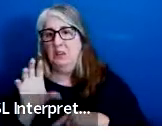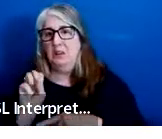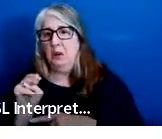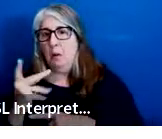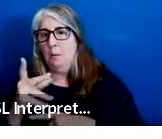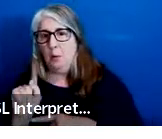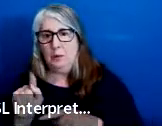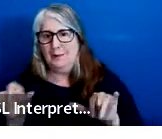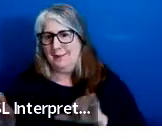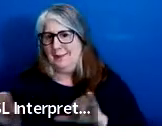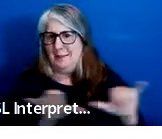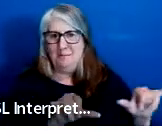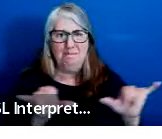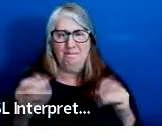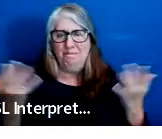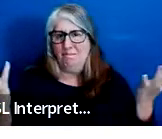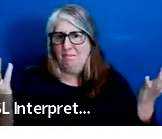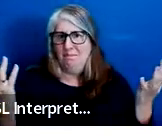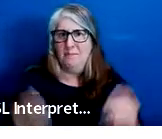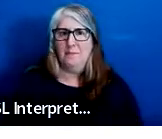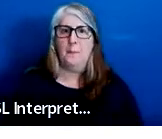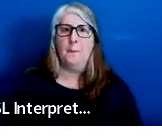your traditional trash.